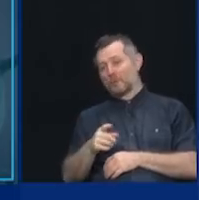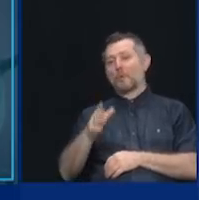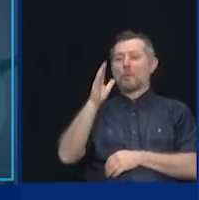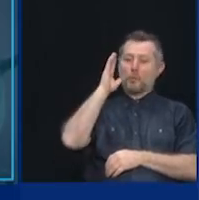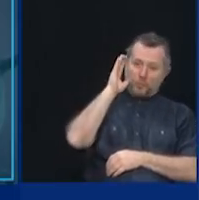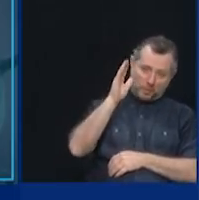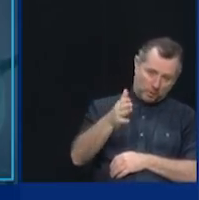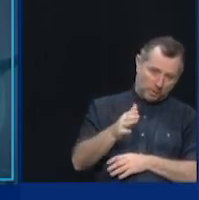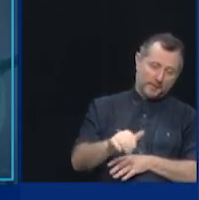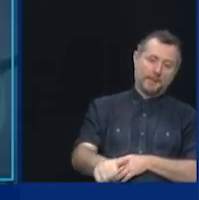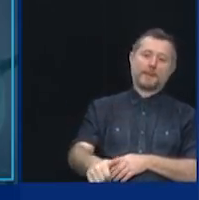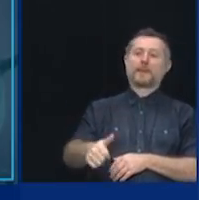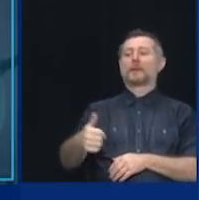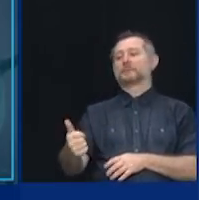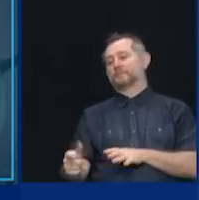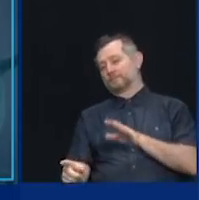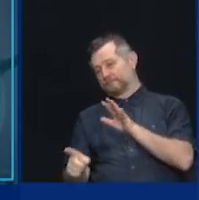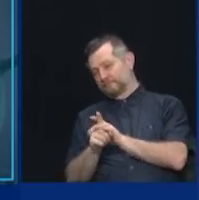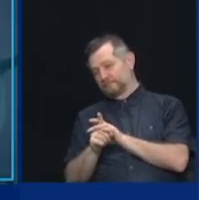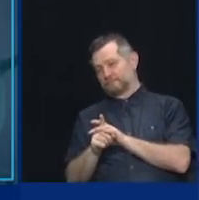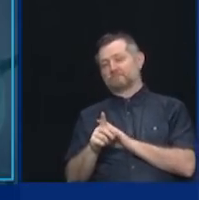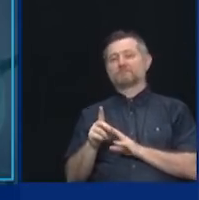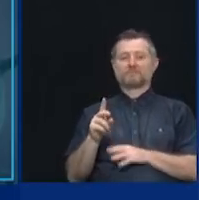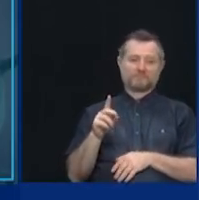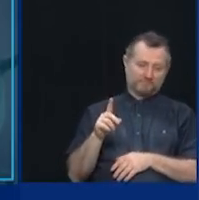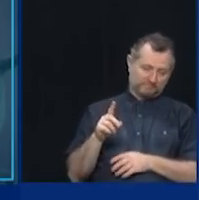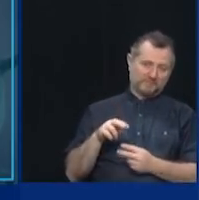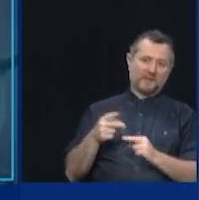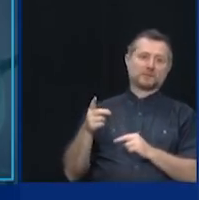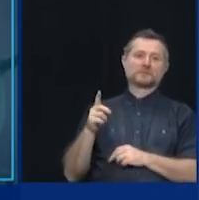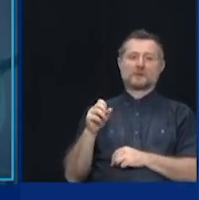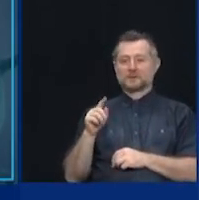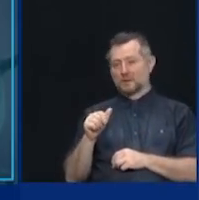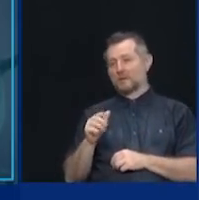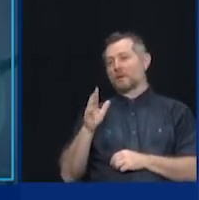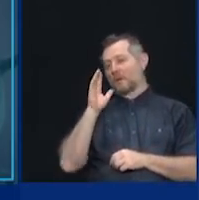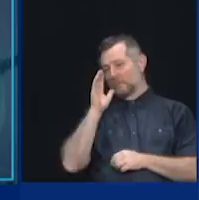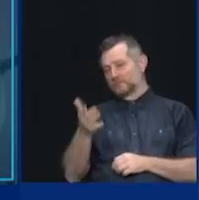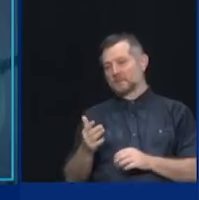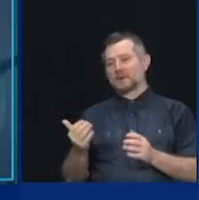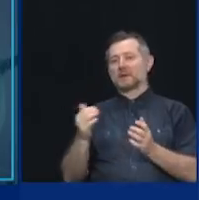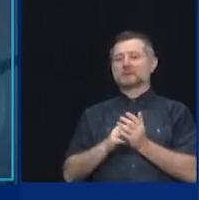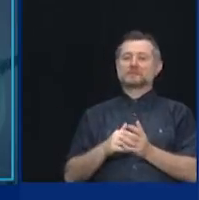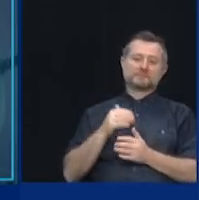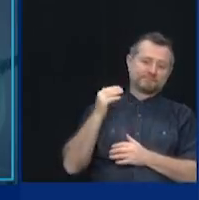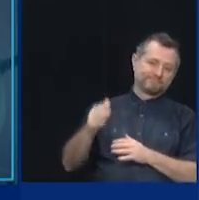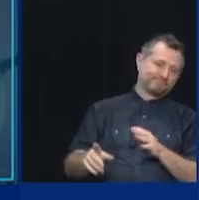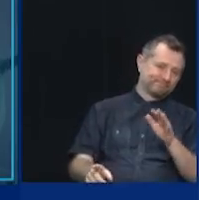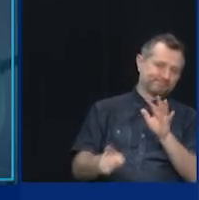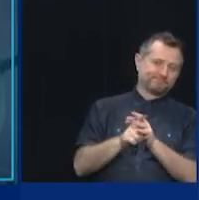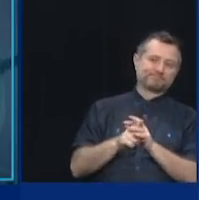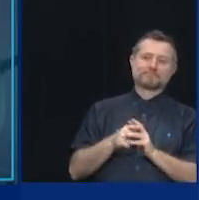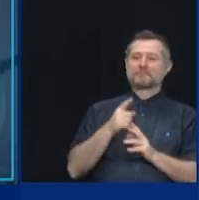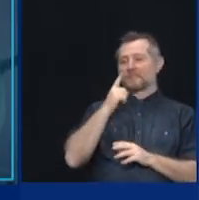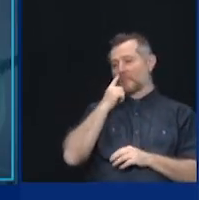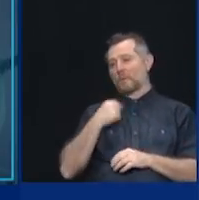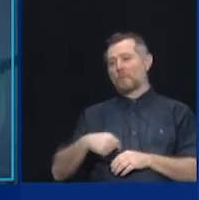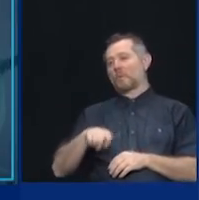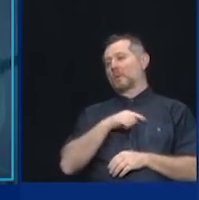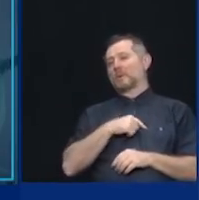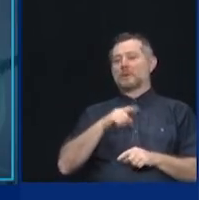virus. There will be a next one. We don't have the luxury of saying,